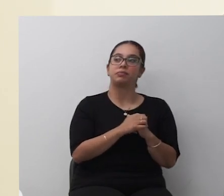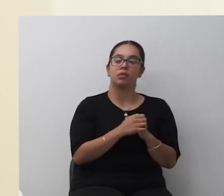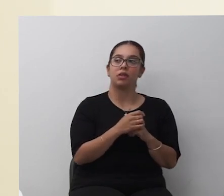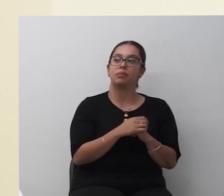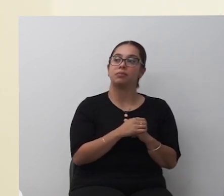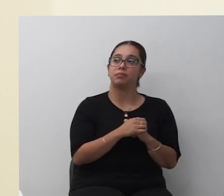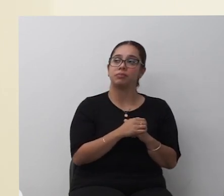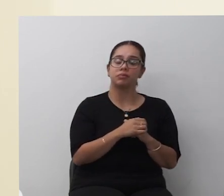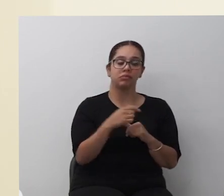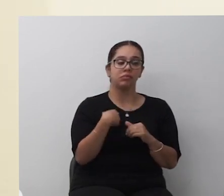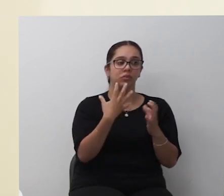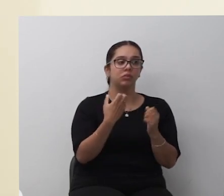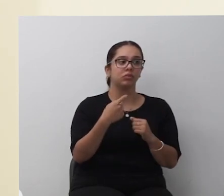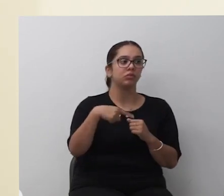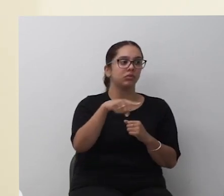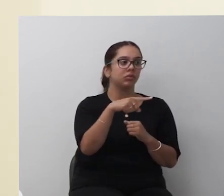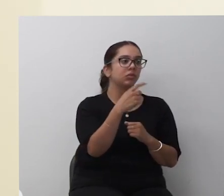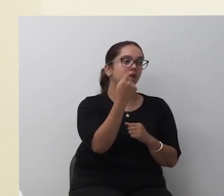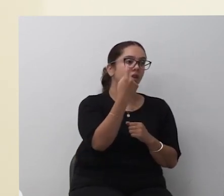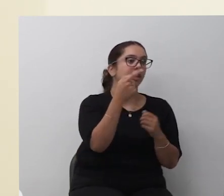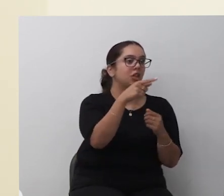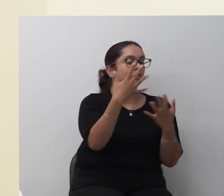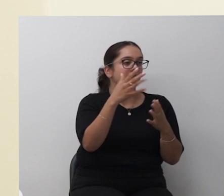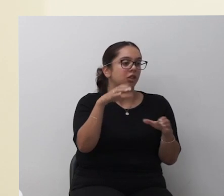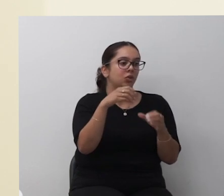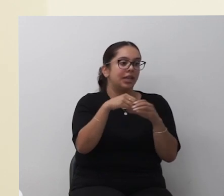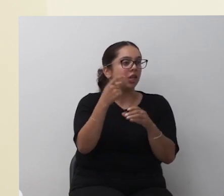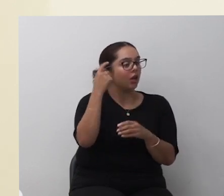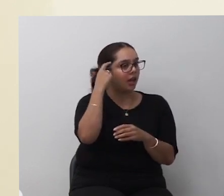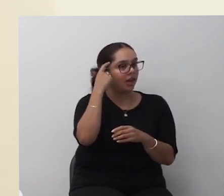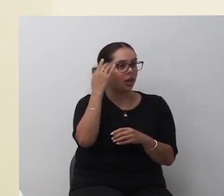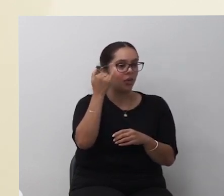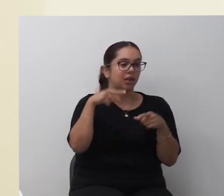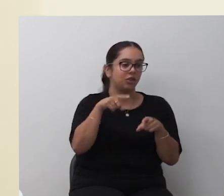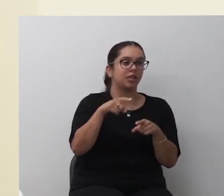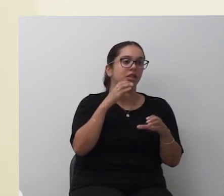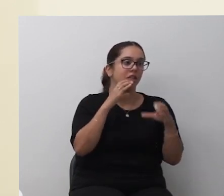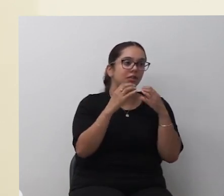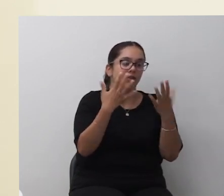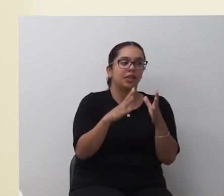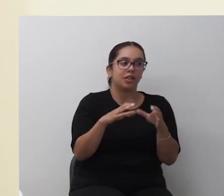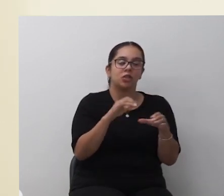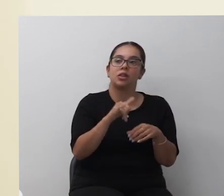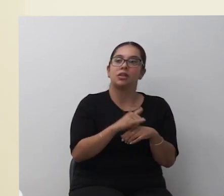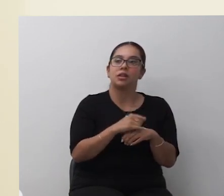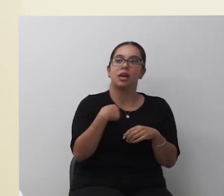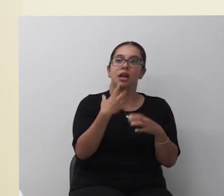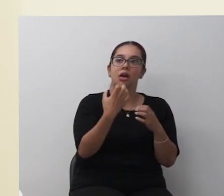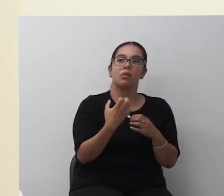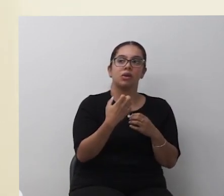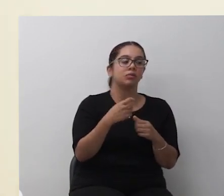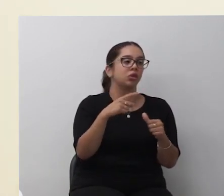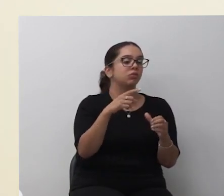first. So I'd love for you to, you've already done this in your head, I know, during this conversation you were doing it. I want you to, one,